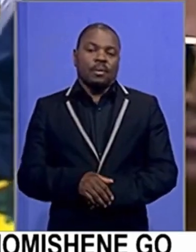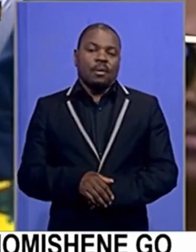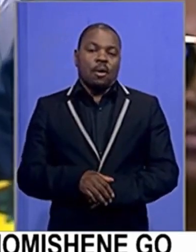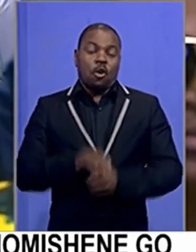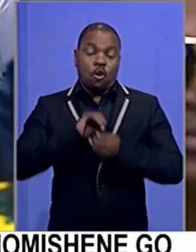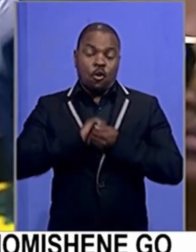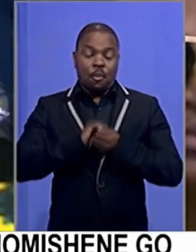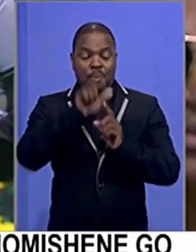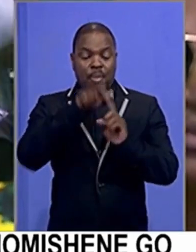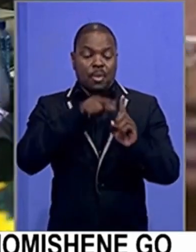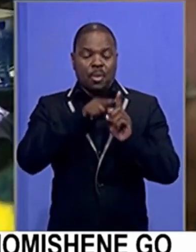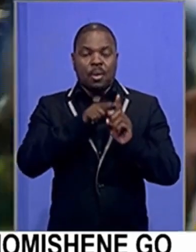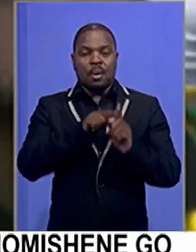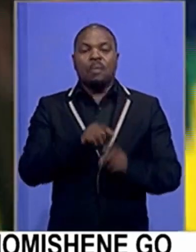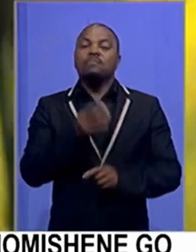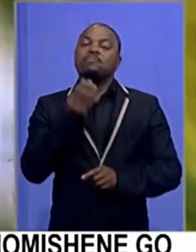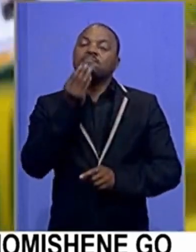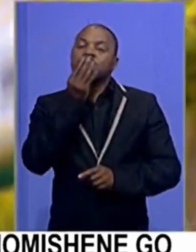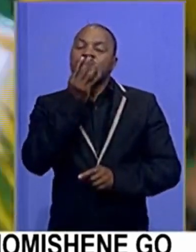Comrade Mantashe Gwede